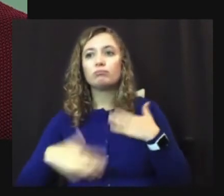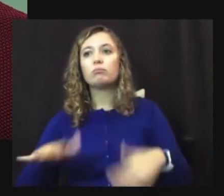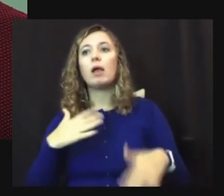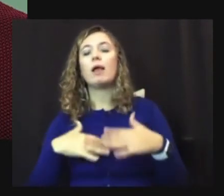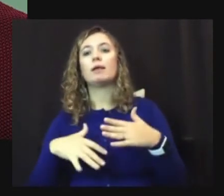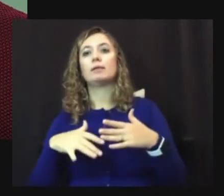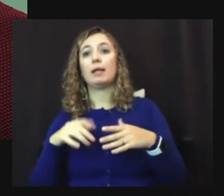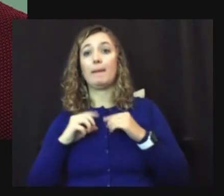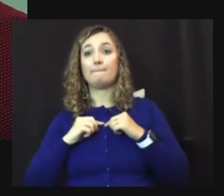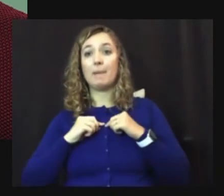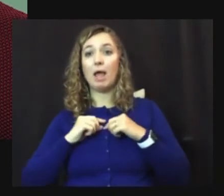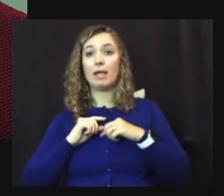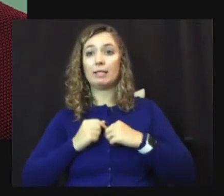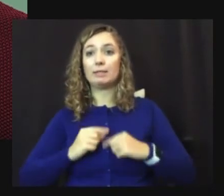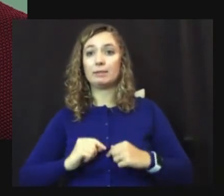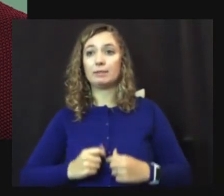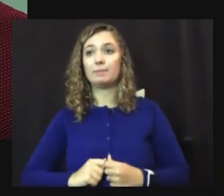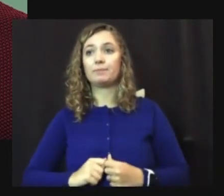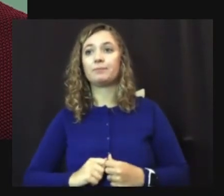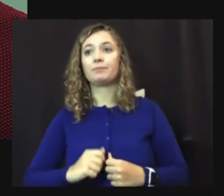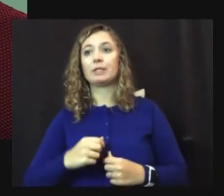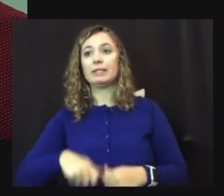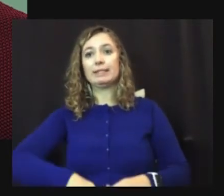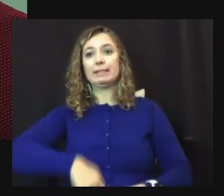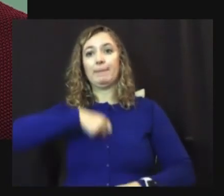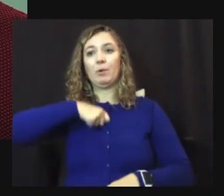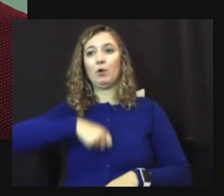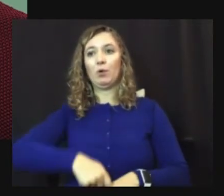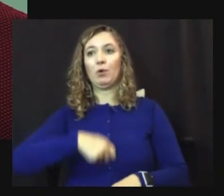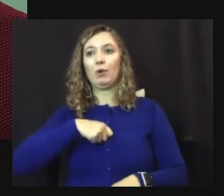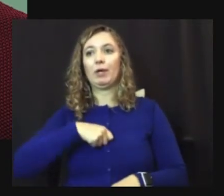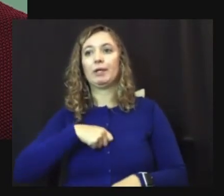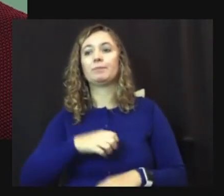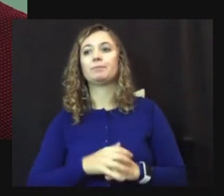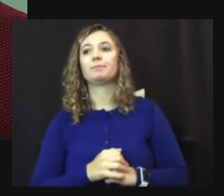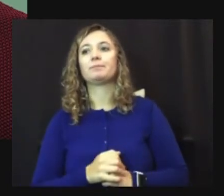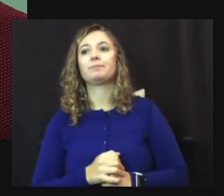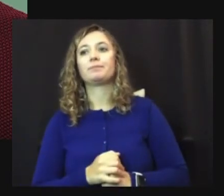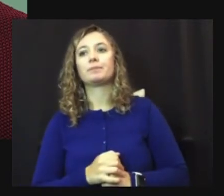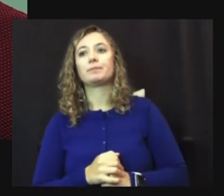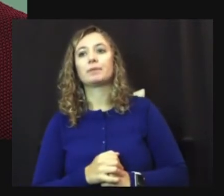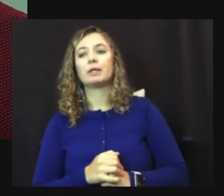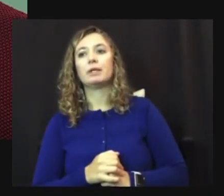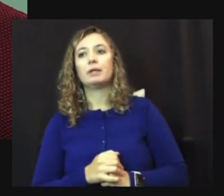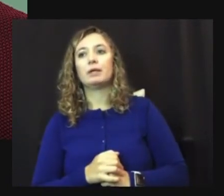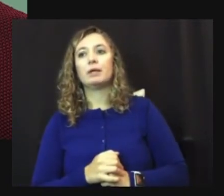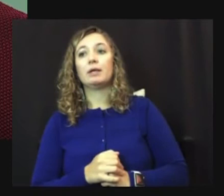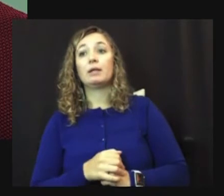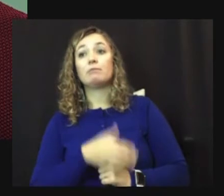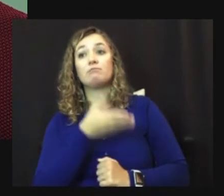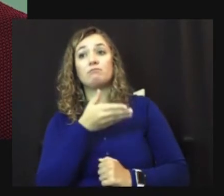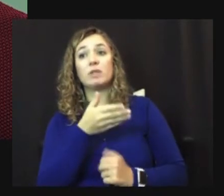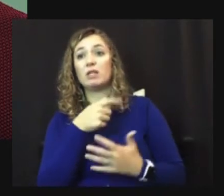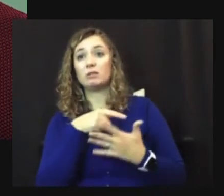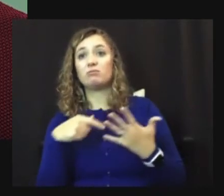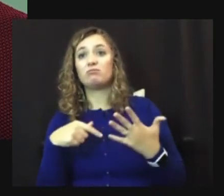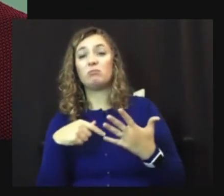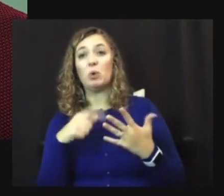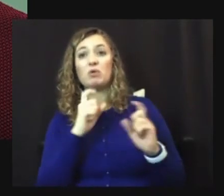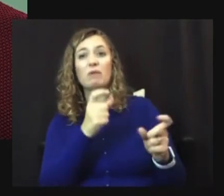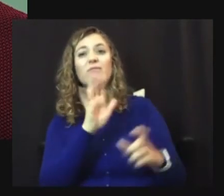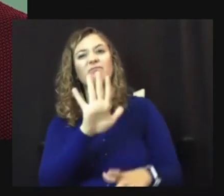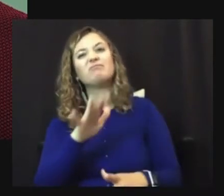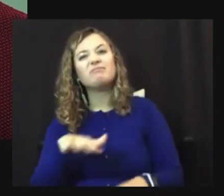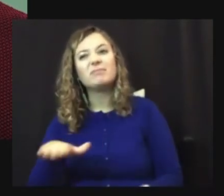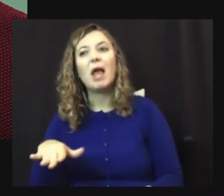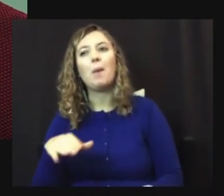zippers? Zippering. Zippering. The verb. This will give your child more confidence knowing that he can do